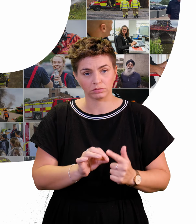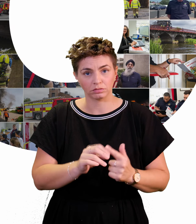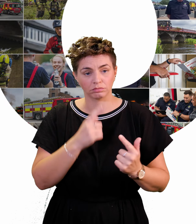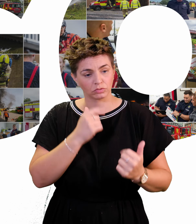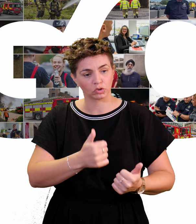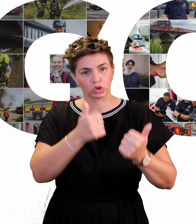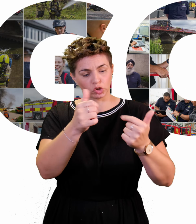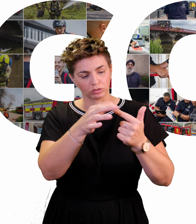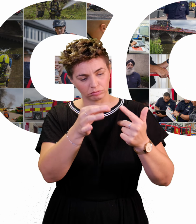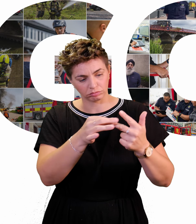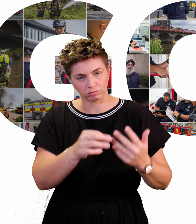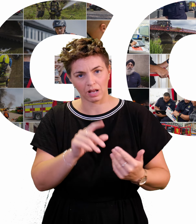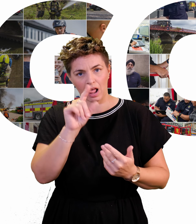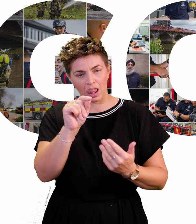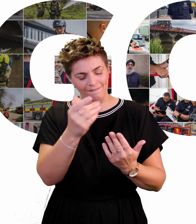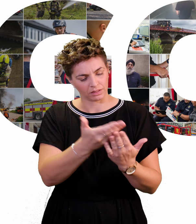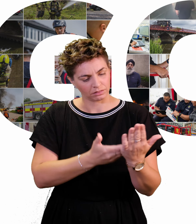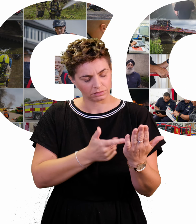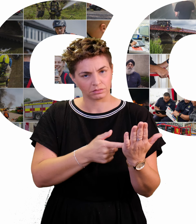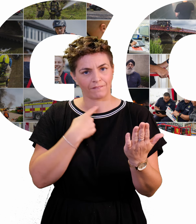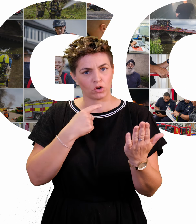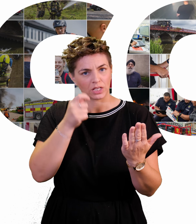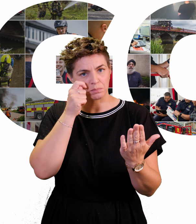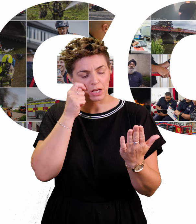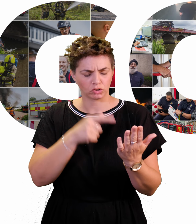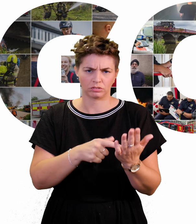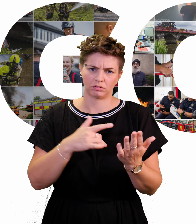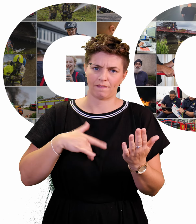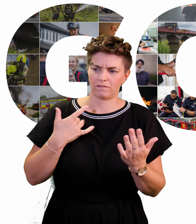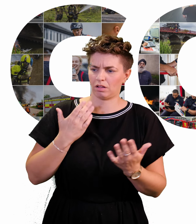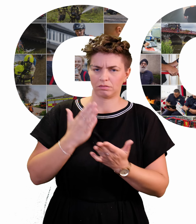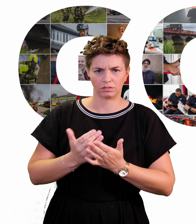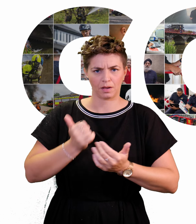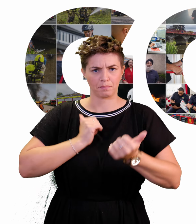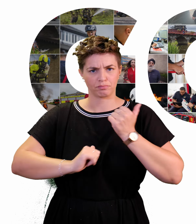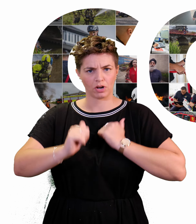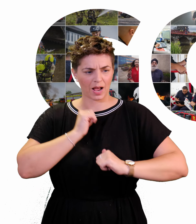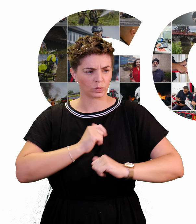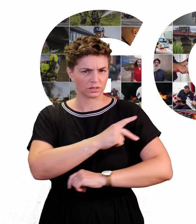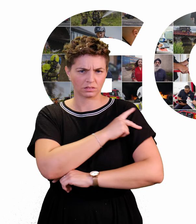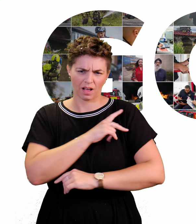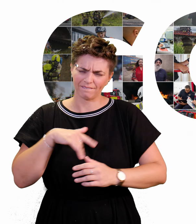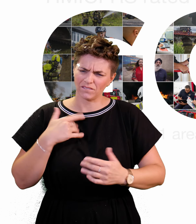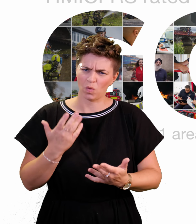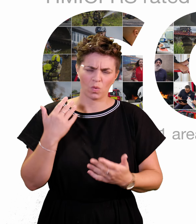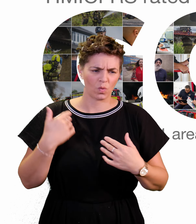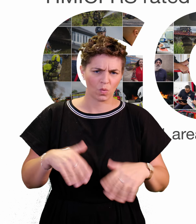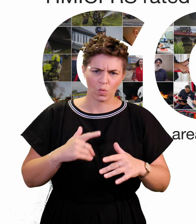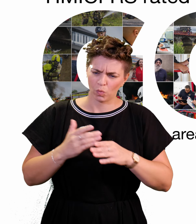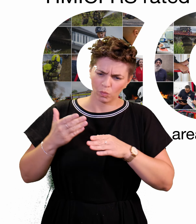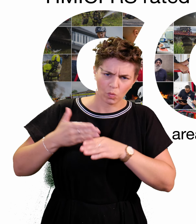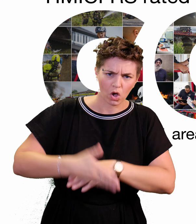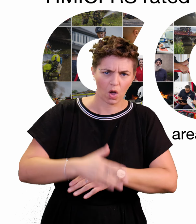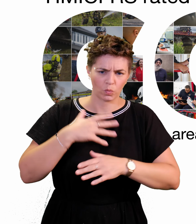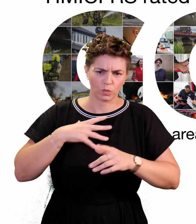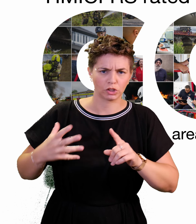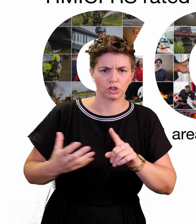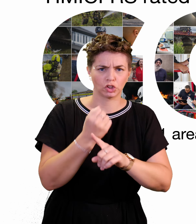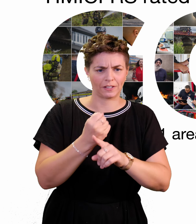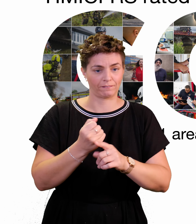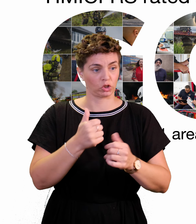achieving good in all 11 areas of the HMI inspection. Something that I'm super proud of. All the staff in the organisation that worked really hard